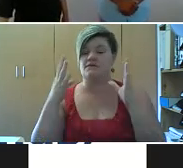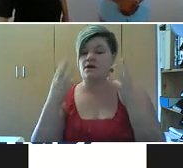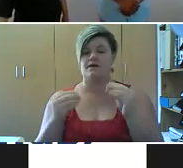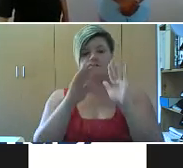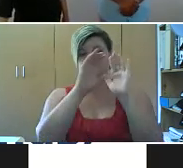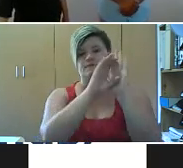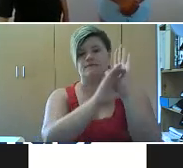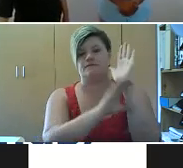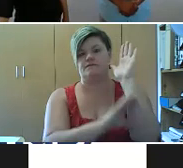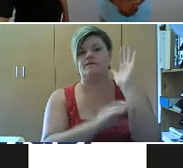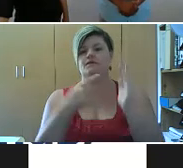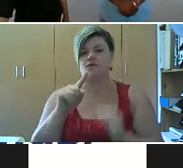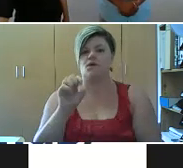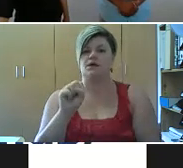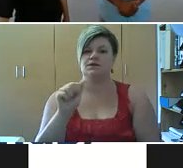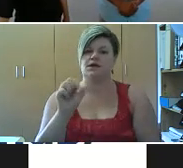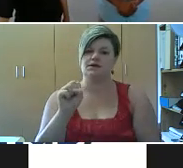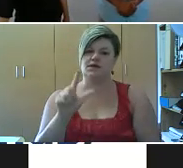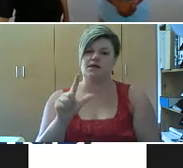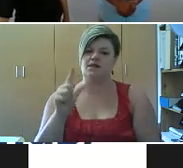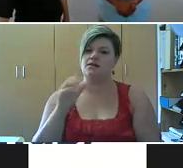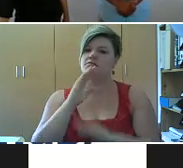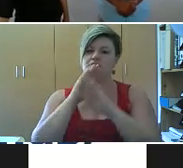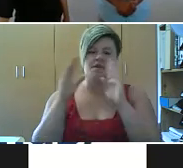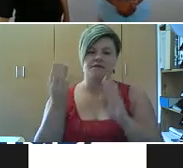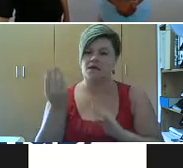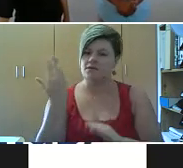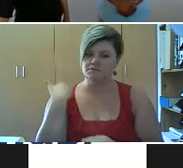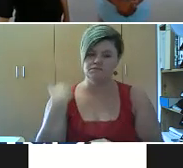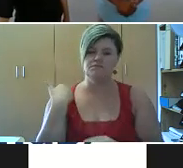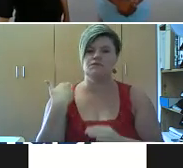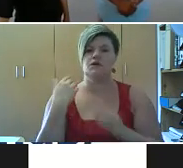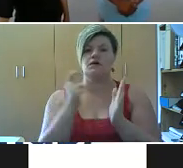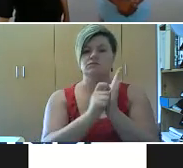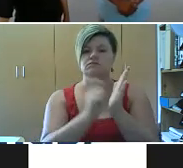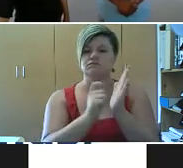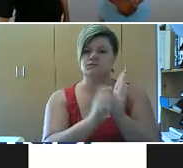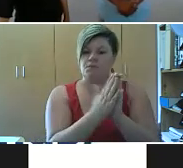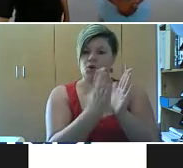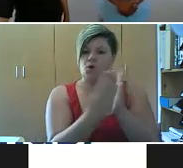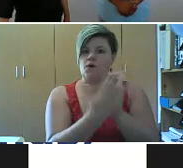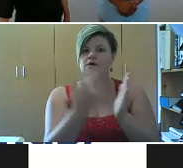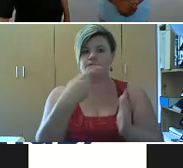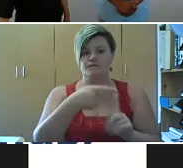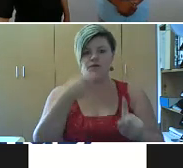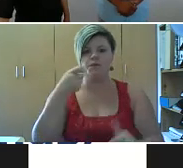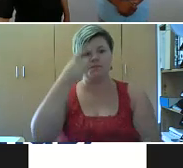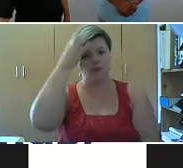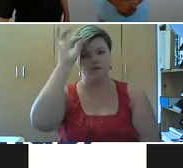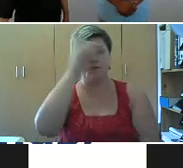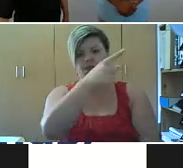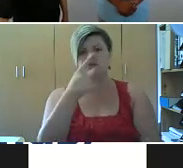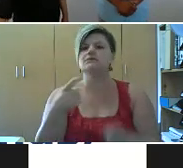South African Sign Language. We never had a prescribed textbook from the government like we had for the other